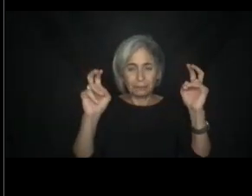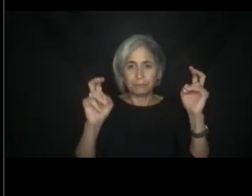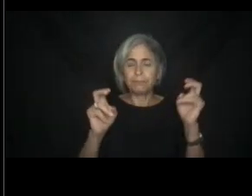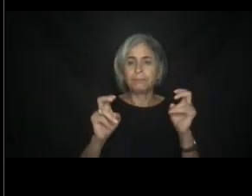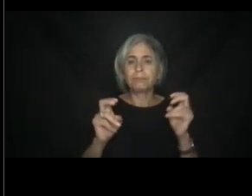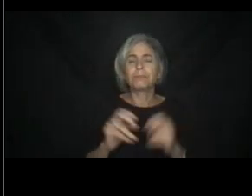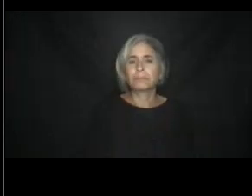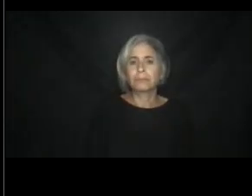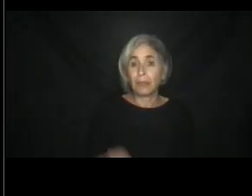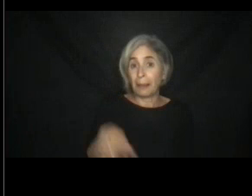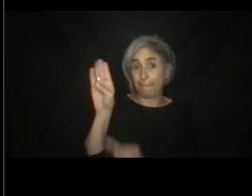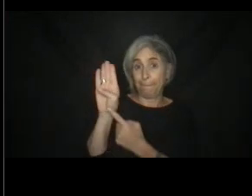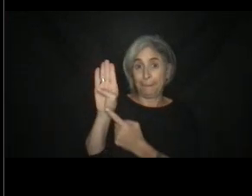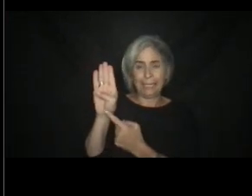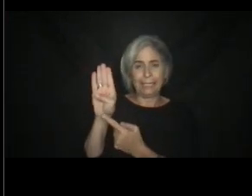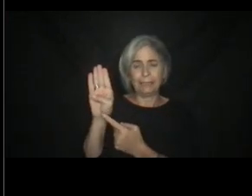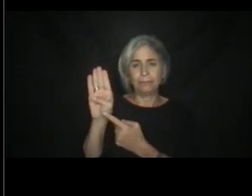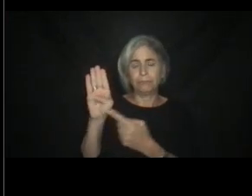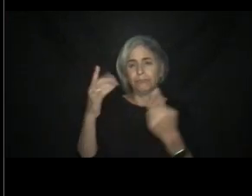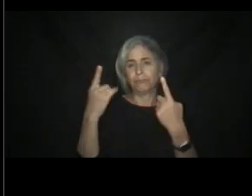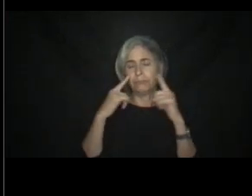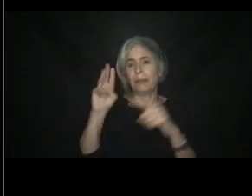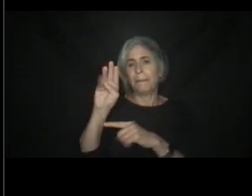be 3B, proclaim the month of May